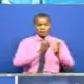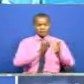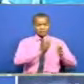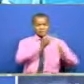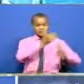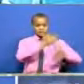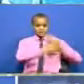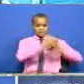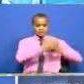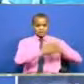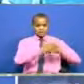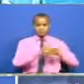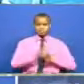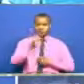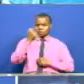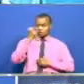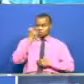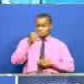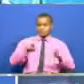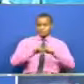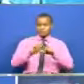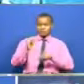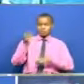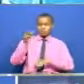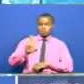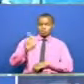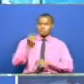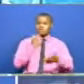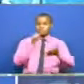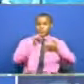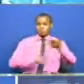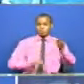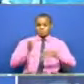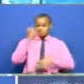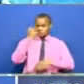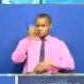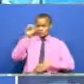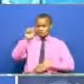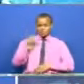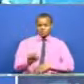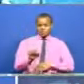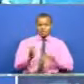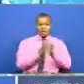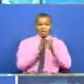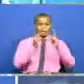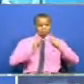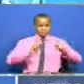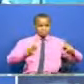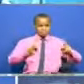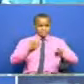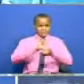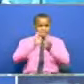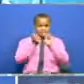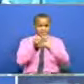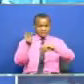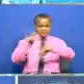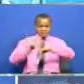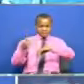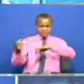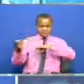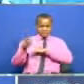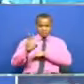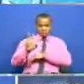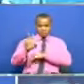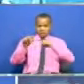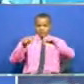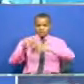of Sudan. The president said the milestones made in the South Sudan peace process, say the commencement of the transition period in February this year,